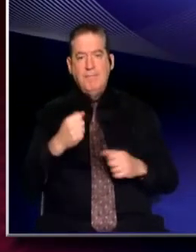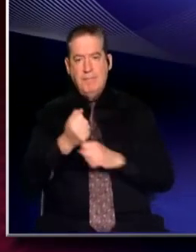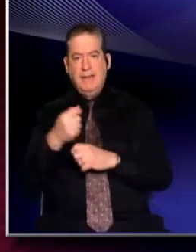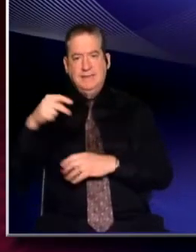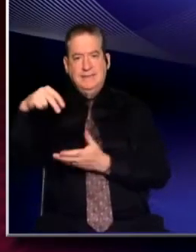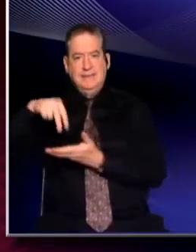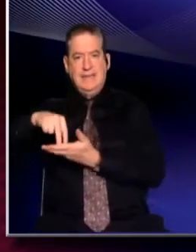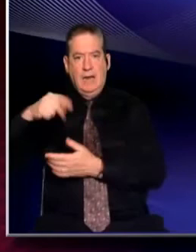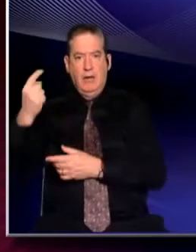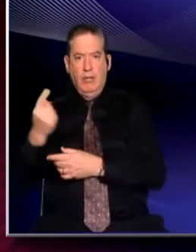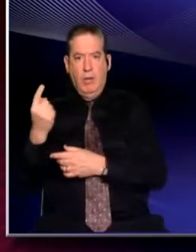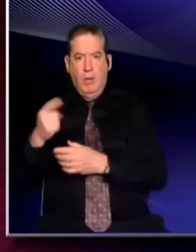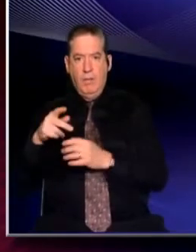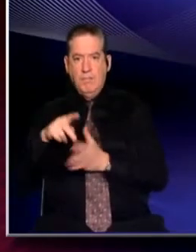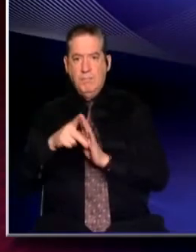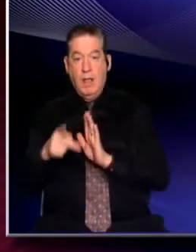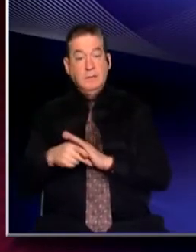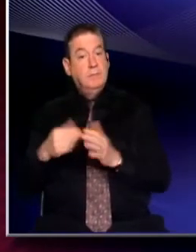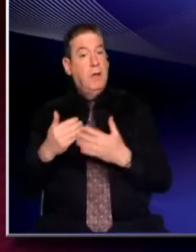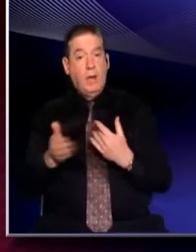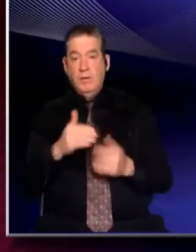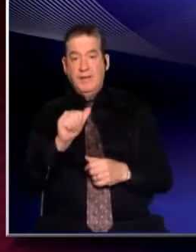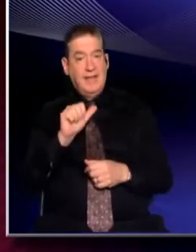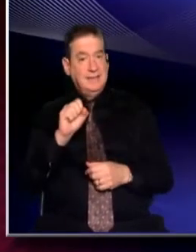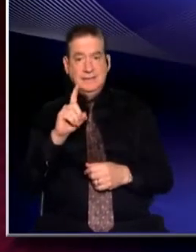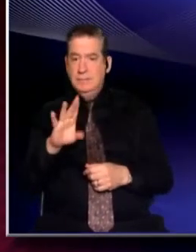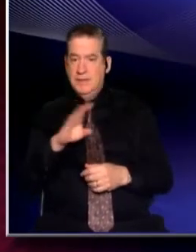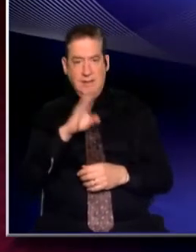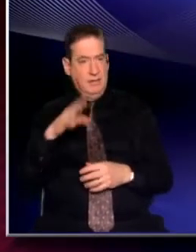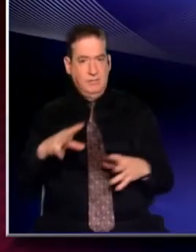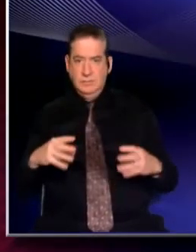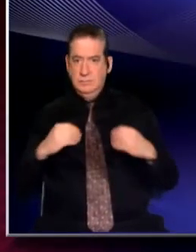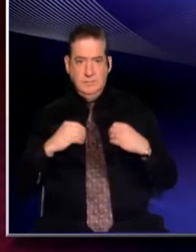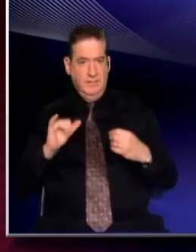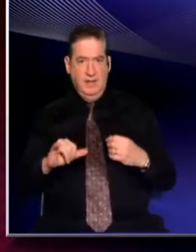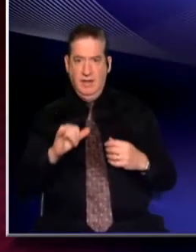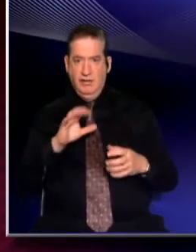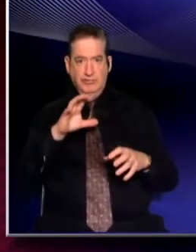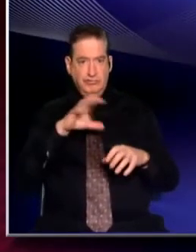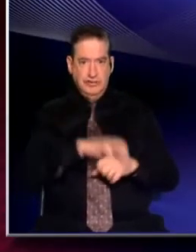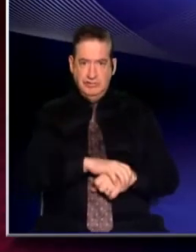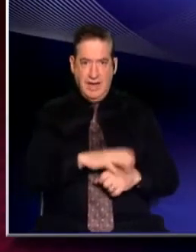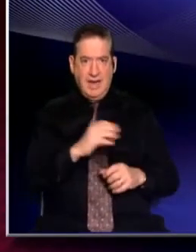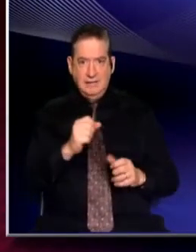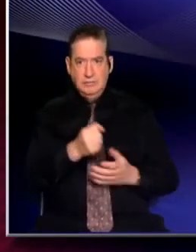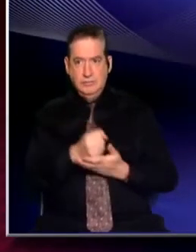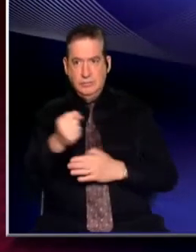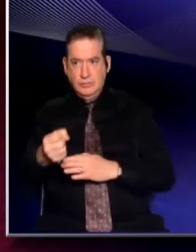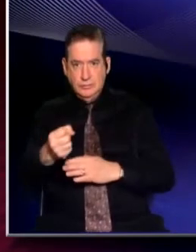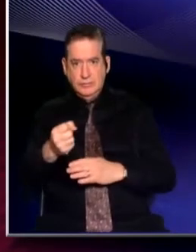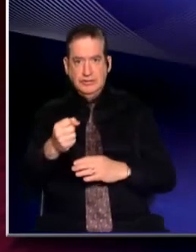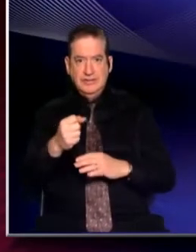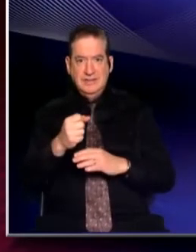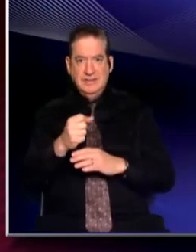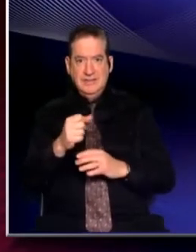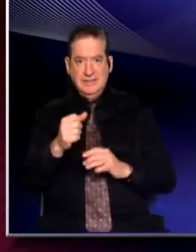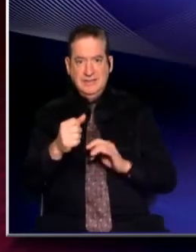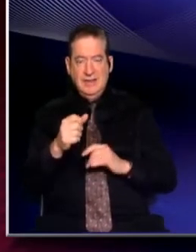However, ASDB never adopted the restraint and seclusion language in the student discipline